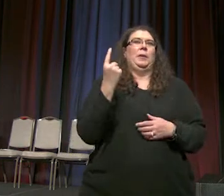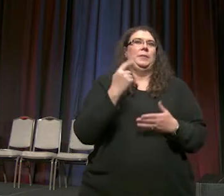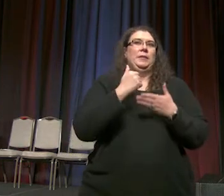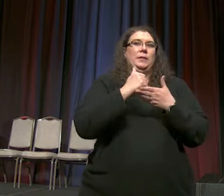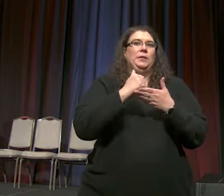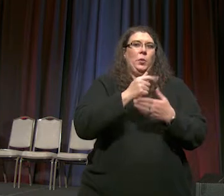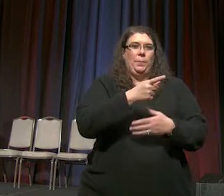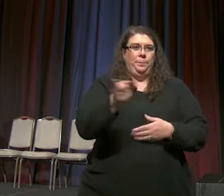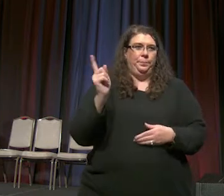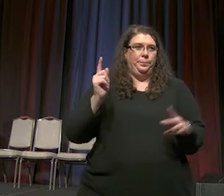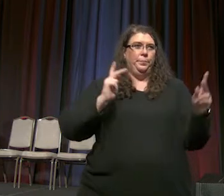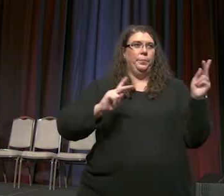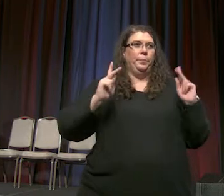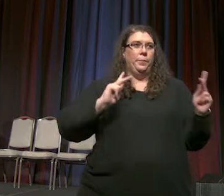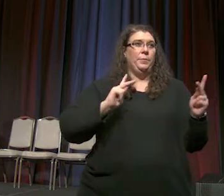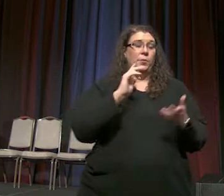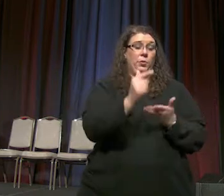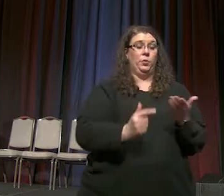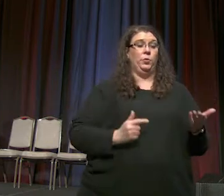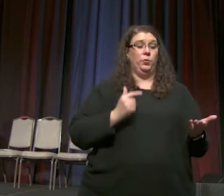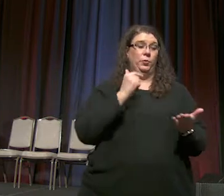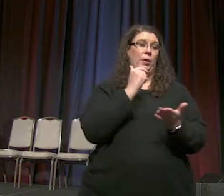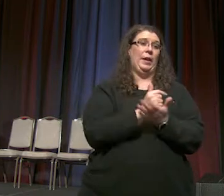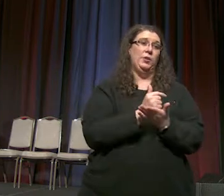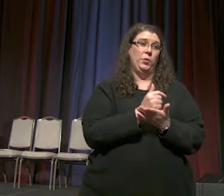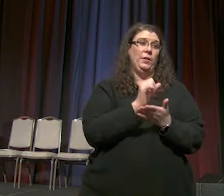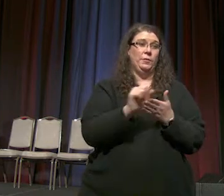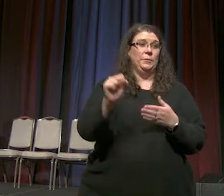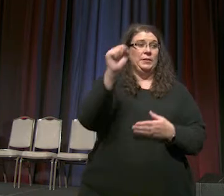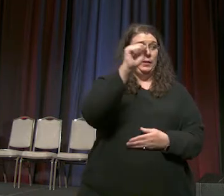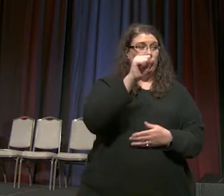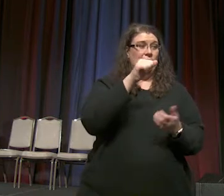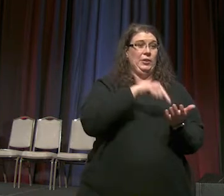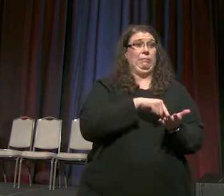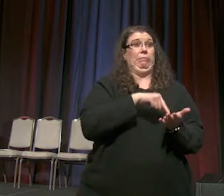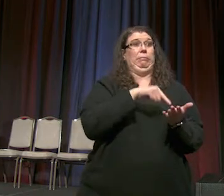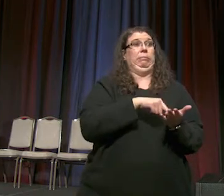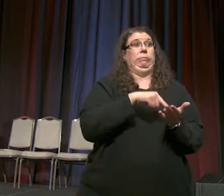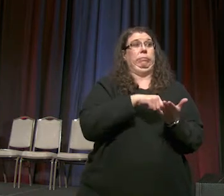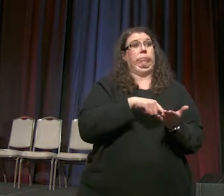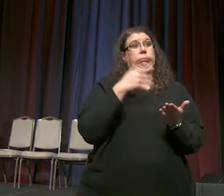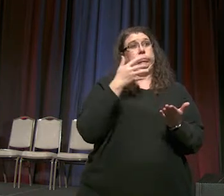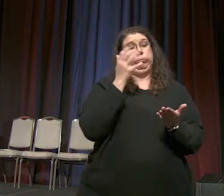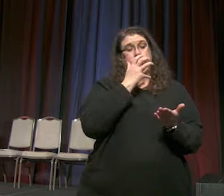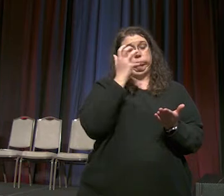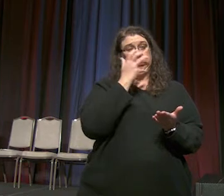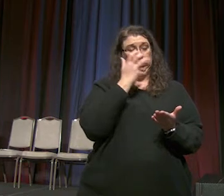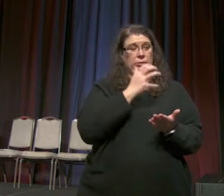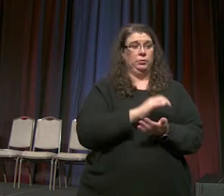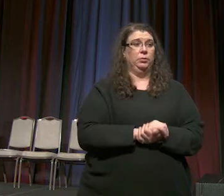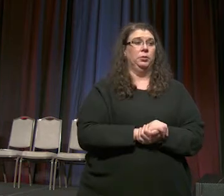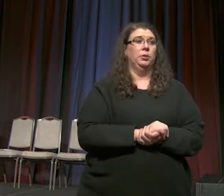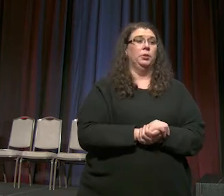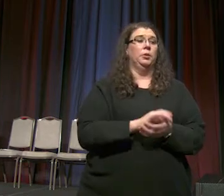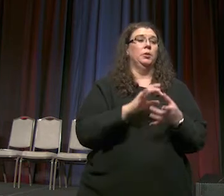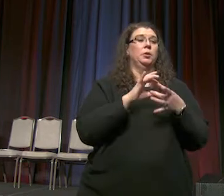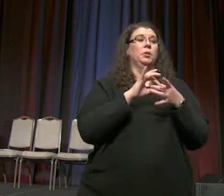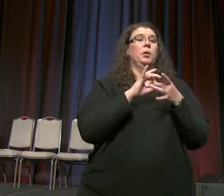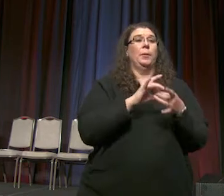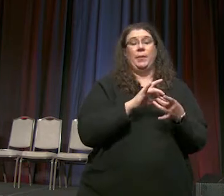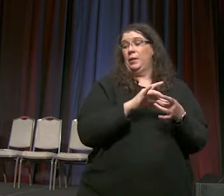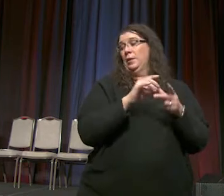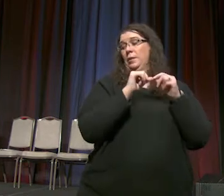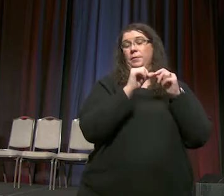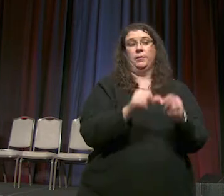those that graduate from seminary with debt. So upon achieving